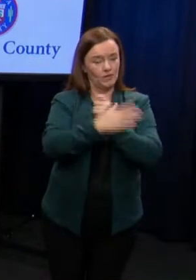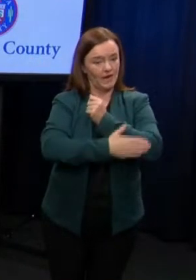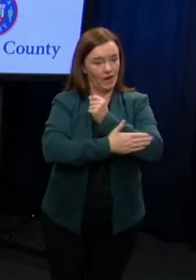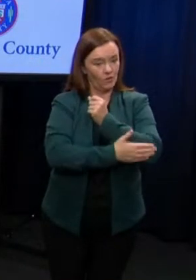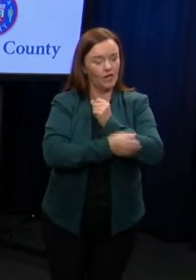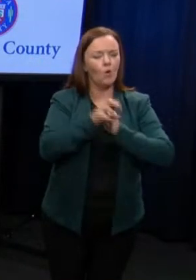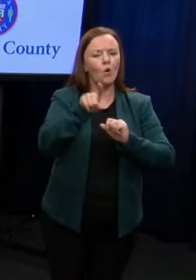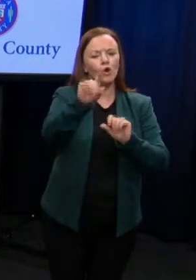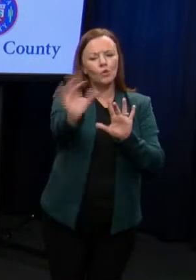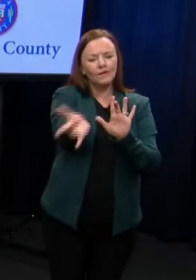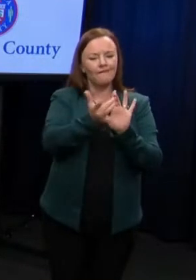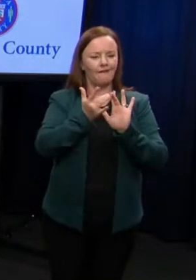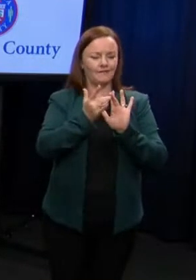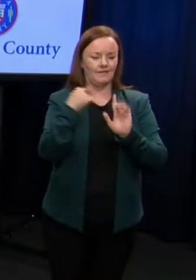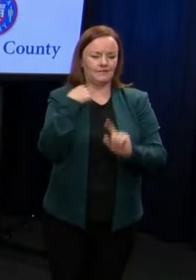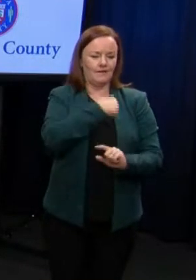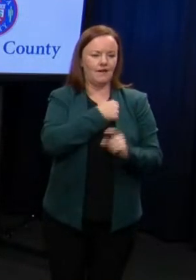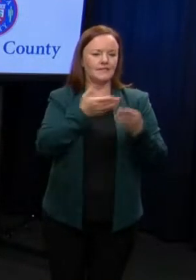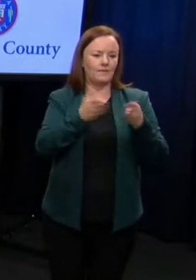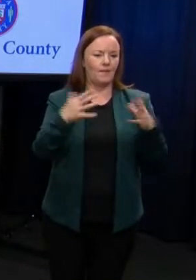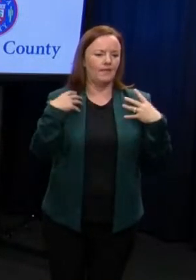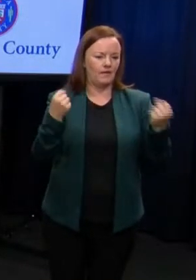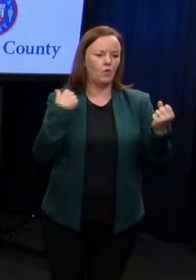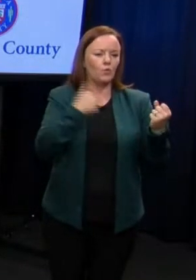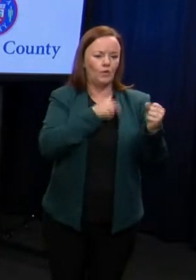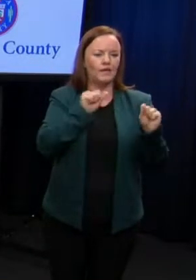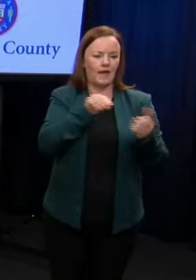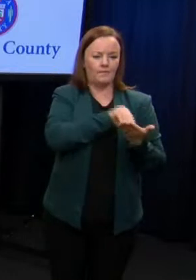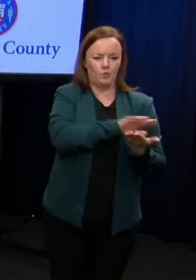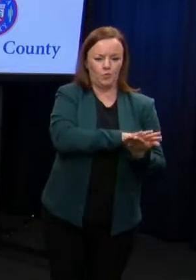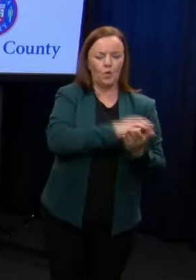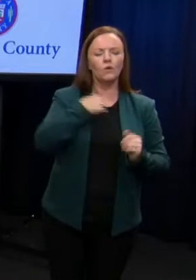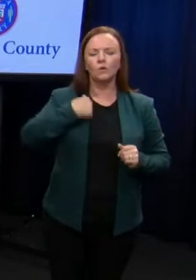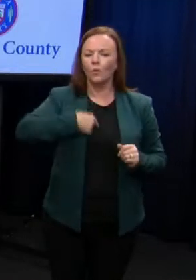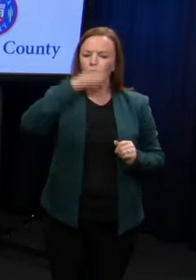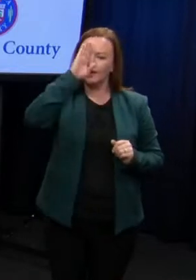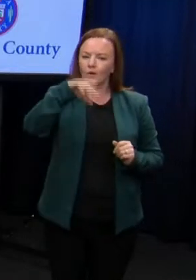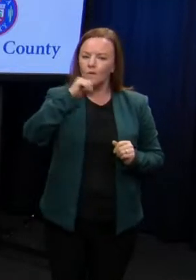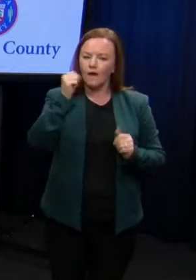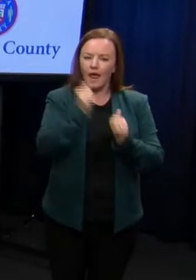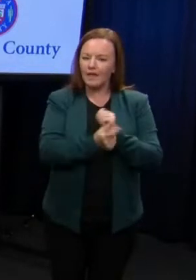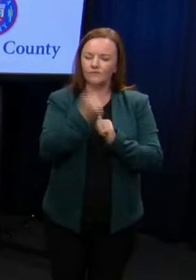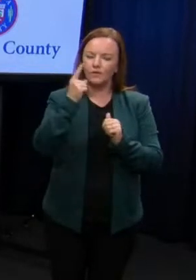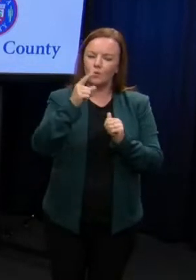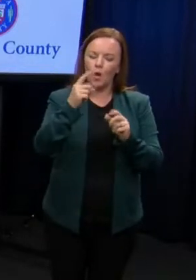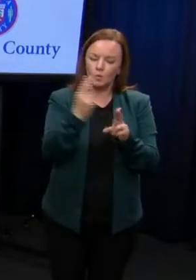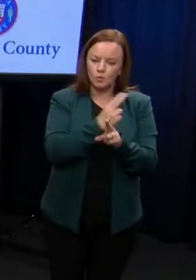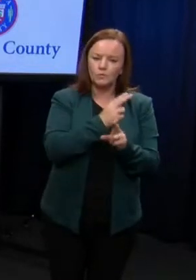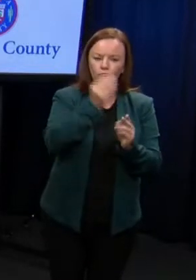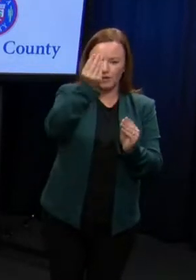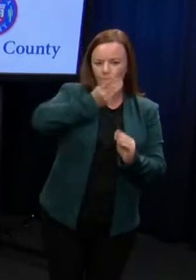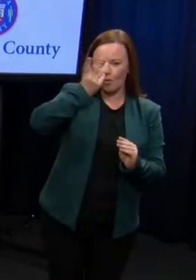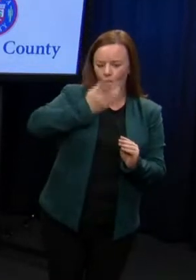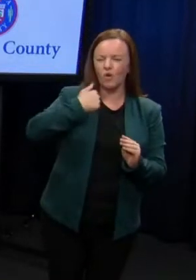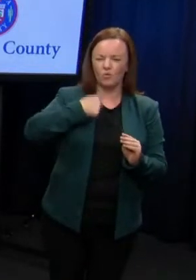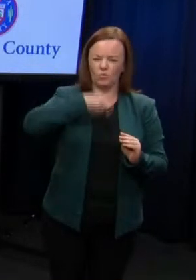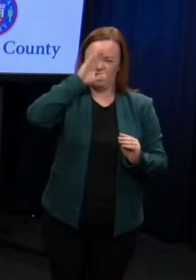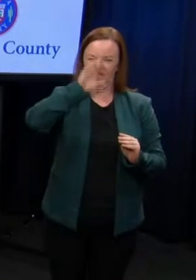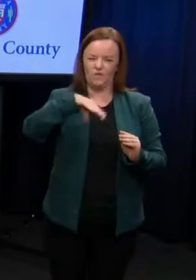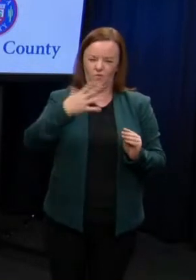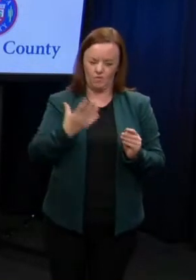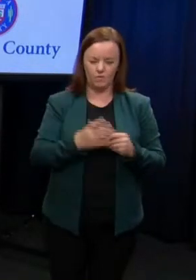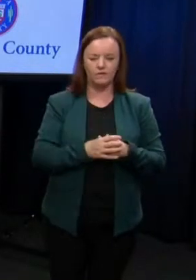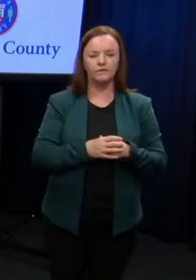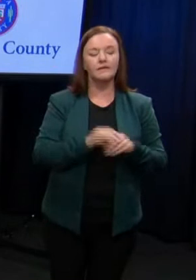public health and we can record the test results. But we know that doesn't happen all the time, and we know that those cases aren't always reported to us. It's